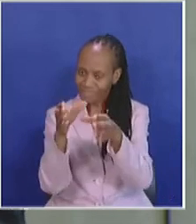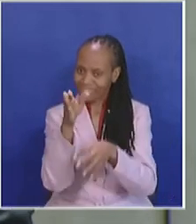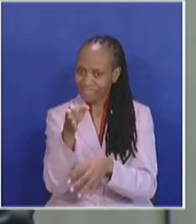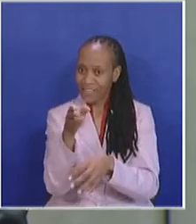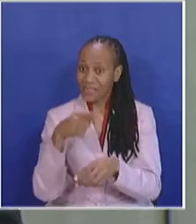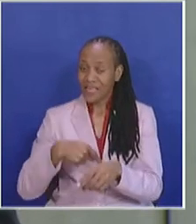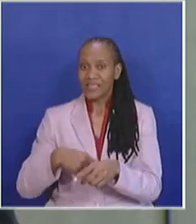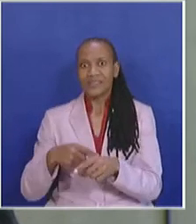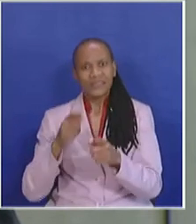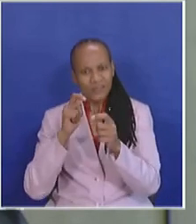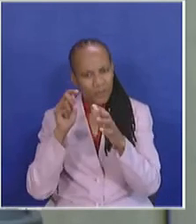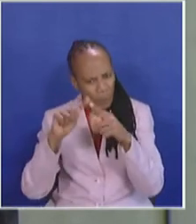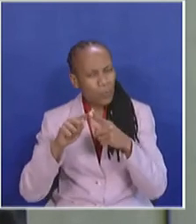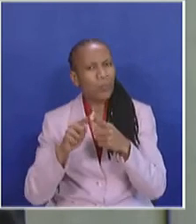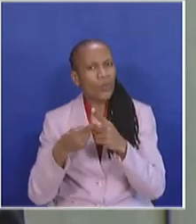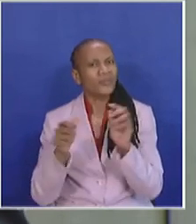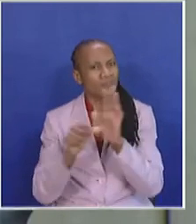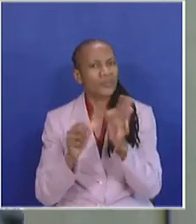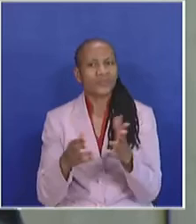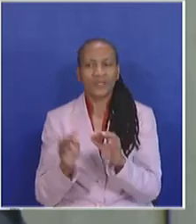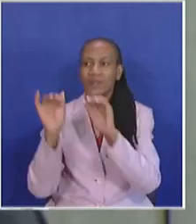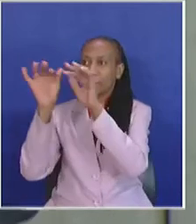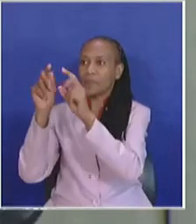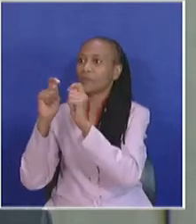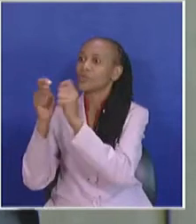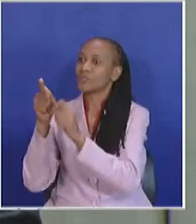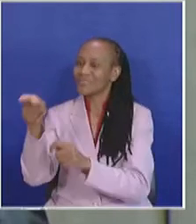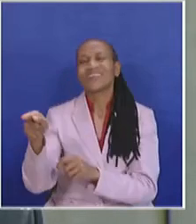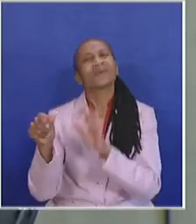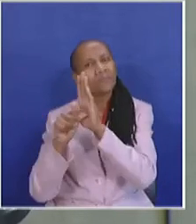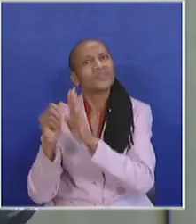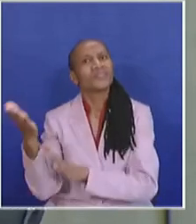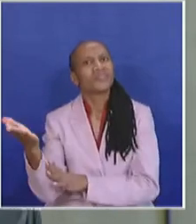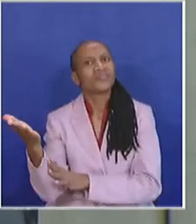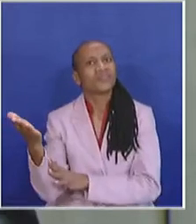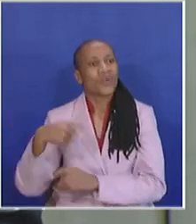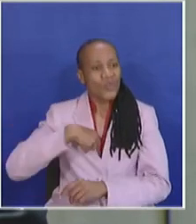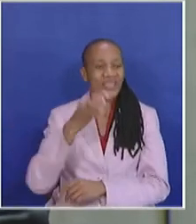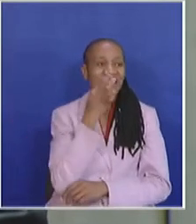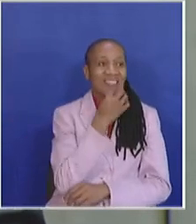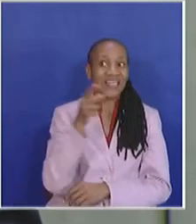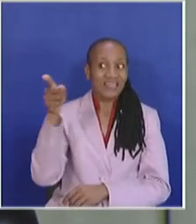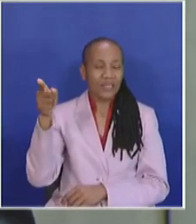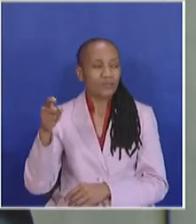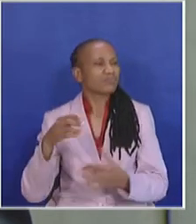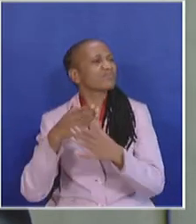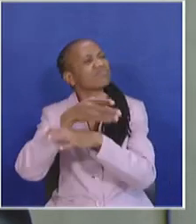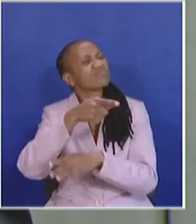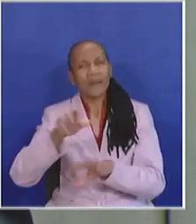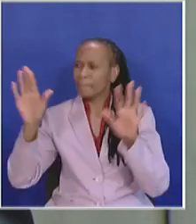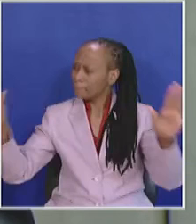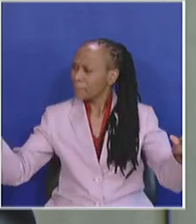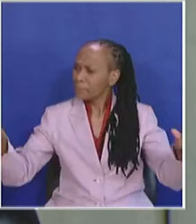is our game changer. Public transport, we have said it has got to be in the Honorable key. members, you are drowning out the